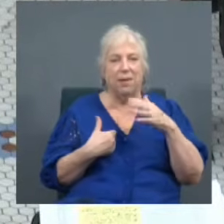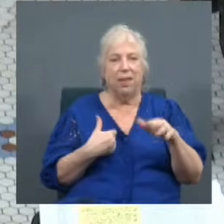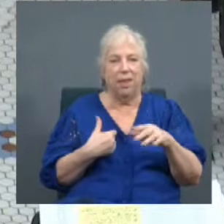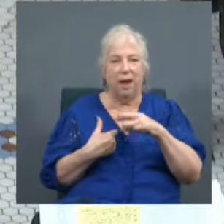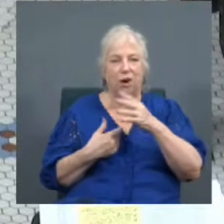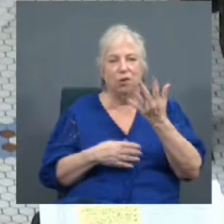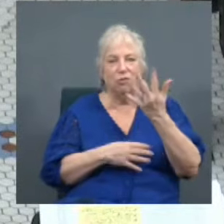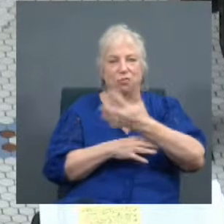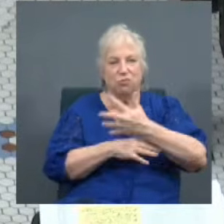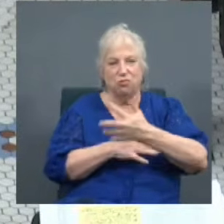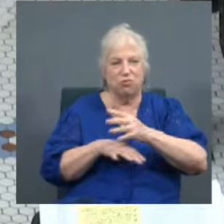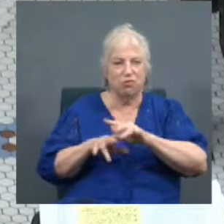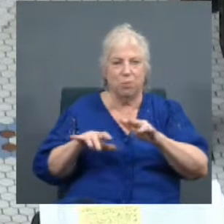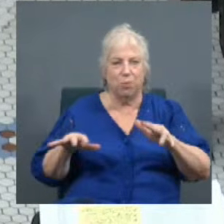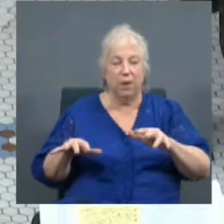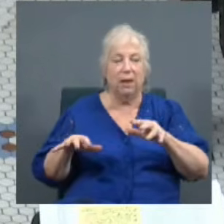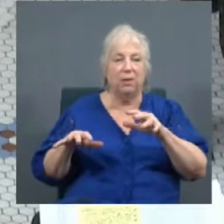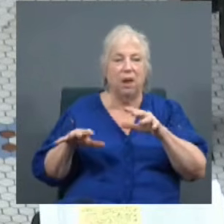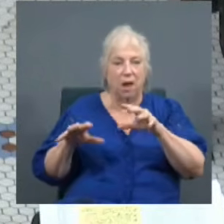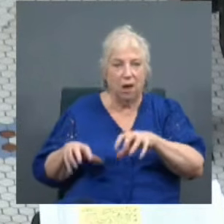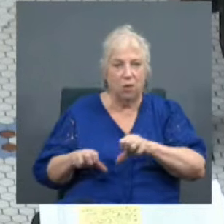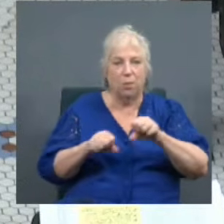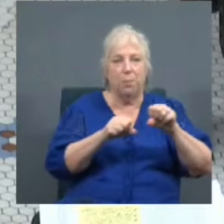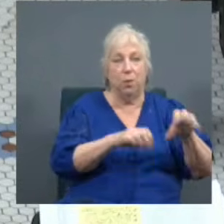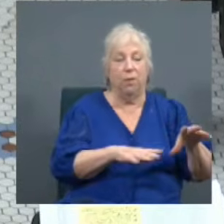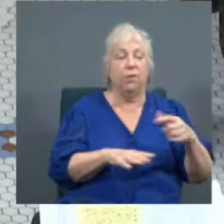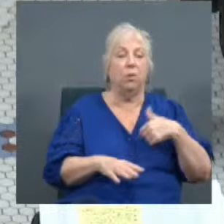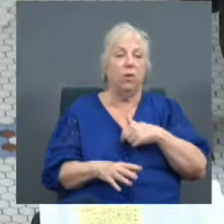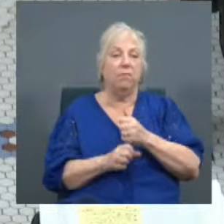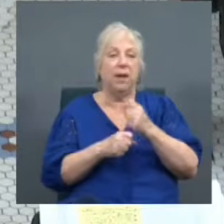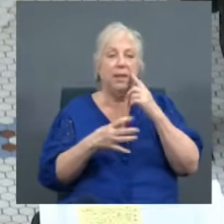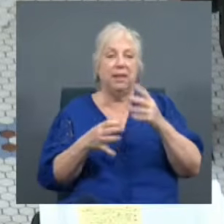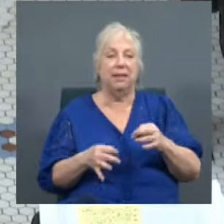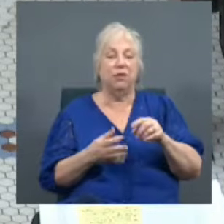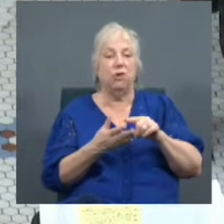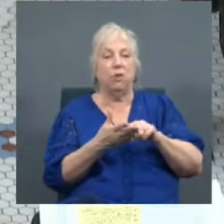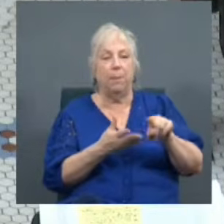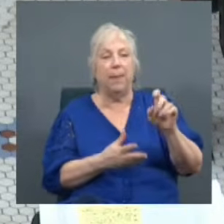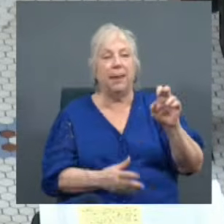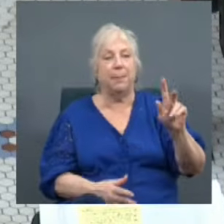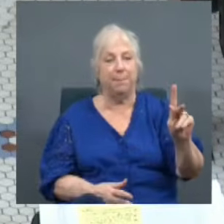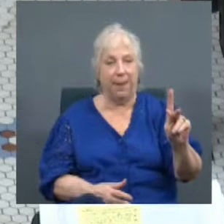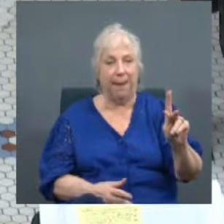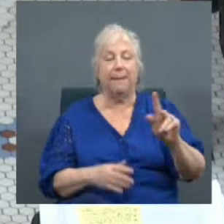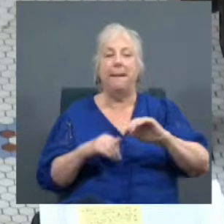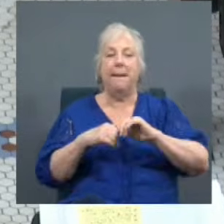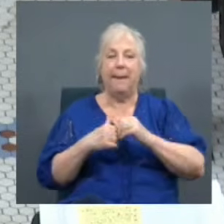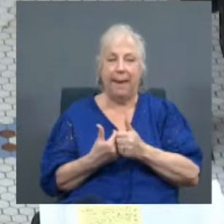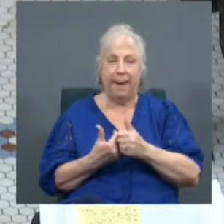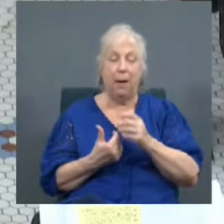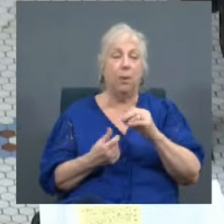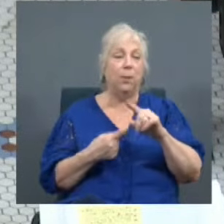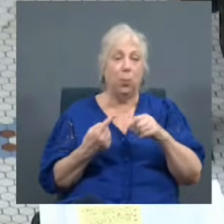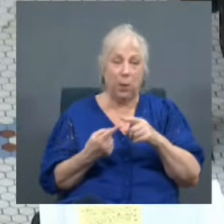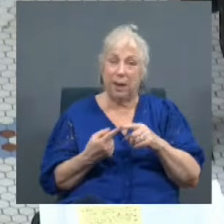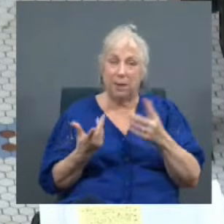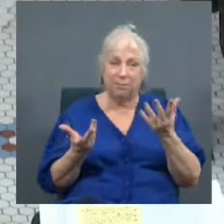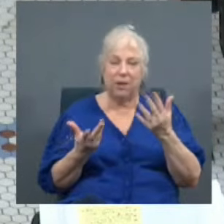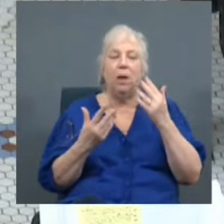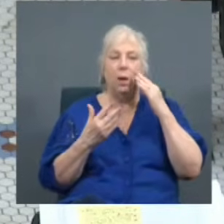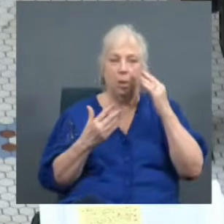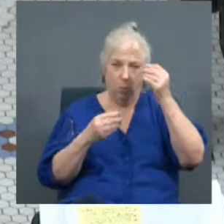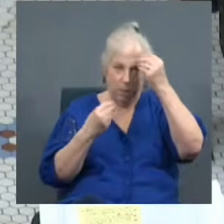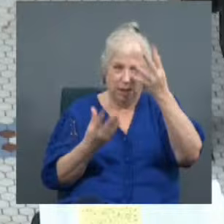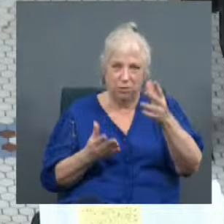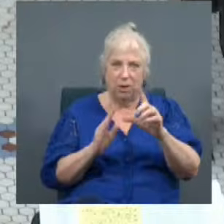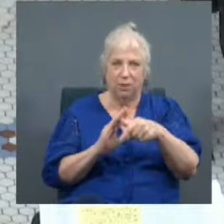off. We have made the decision to reimburse them. How we do that and when we do it, we will get back to you with details on that.